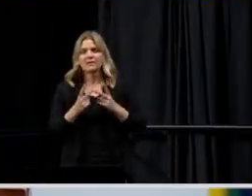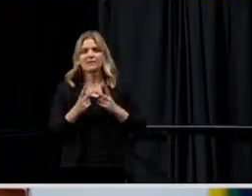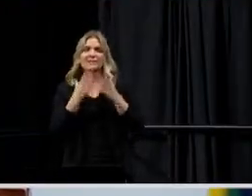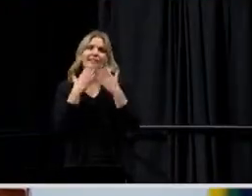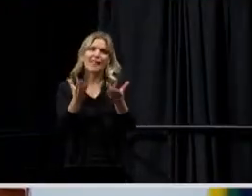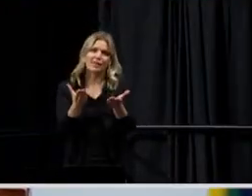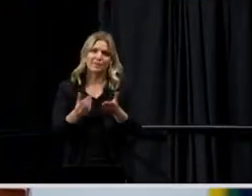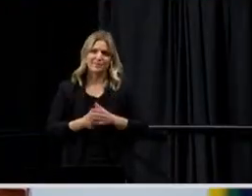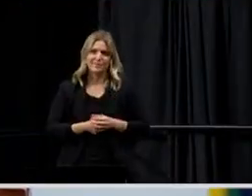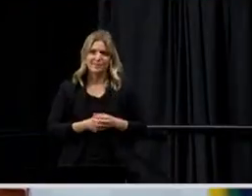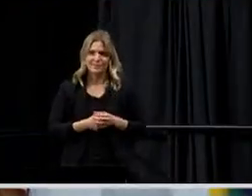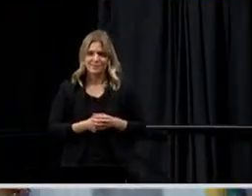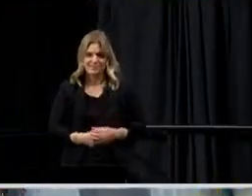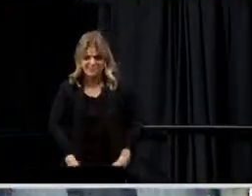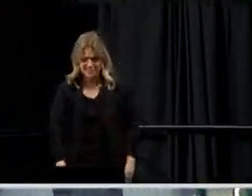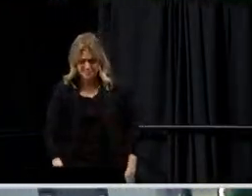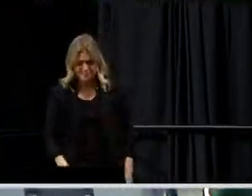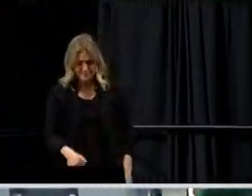Thank you.